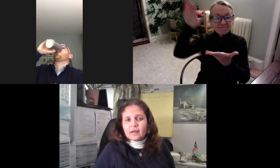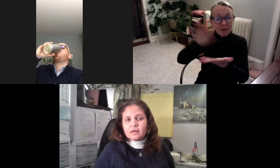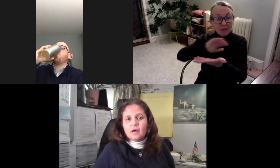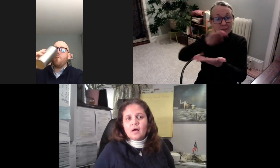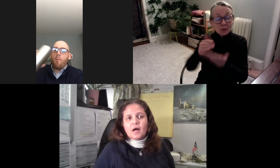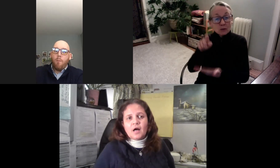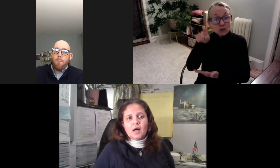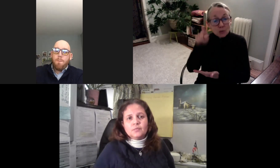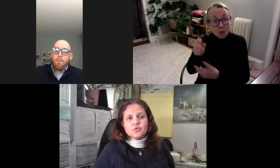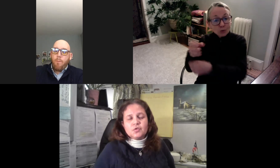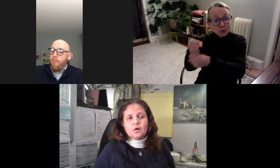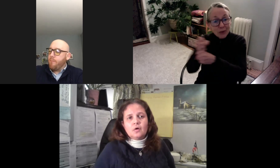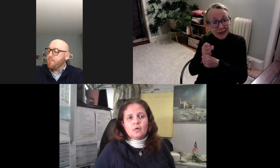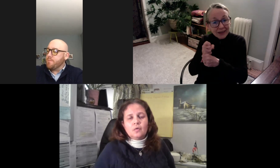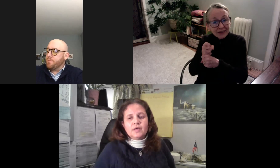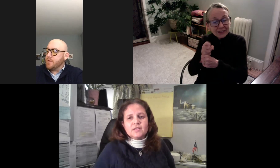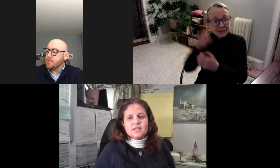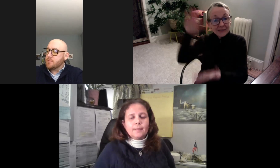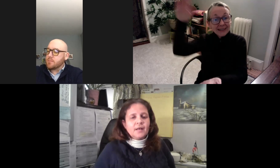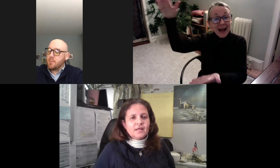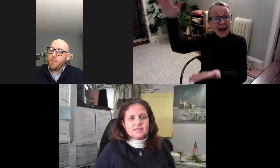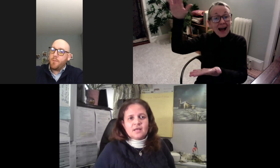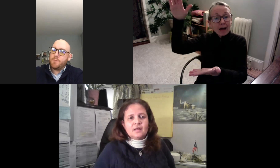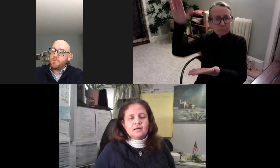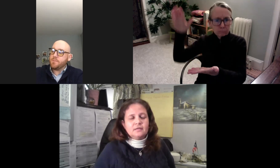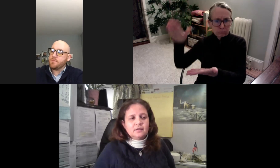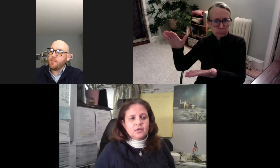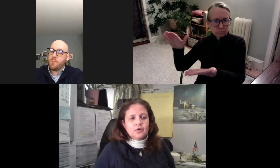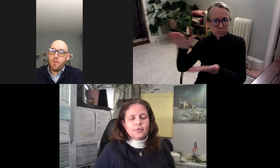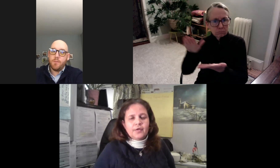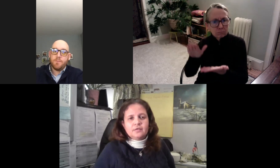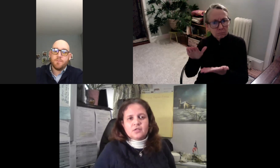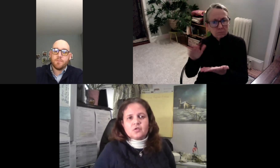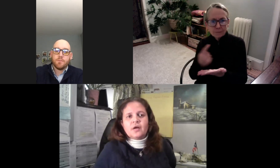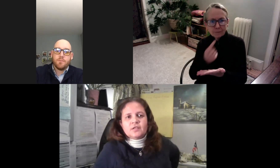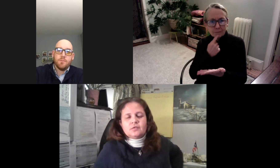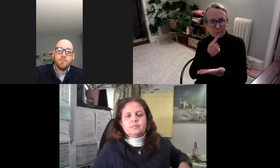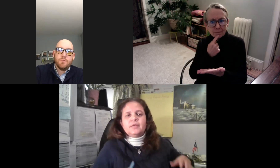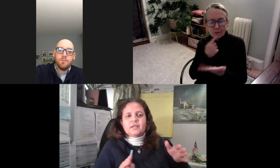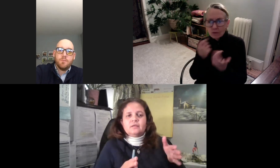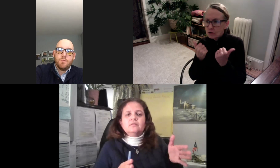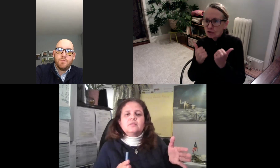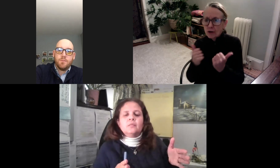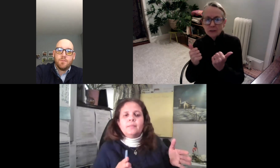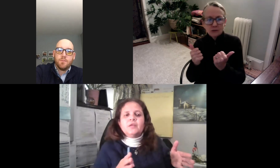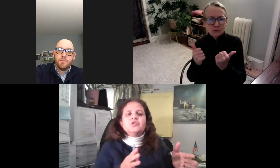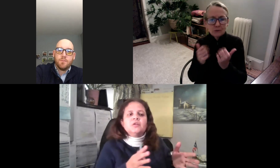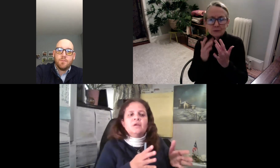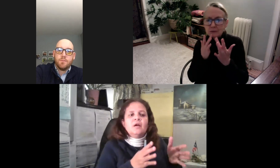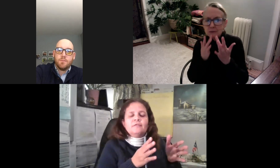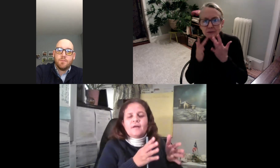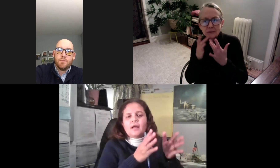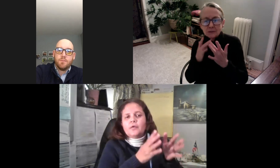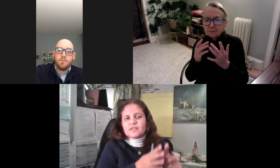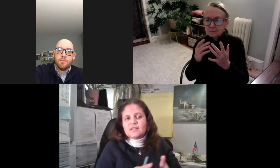be getting. So it's like plans are, you know, they're trying to, like someone